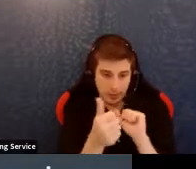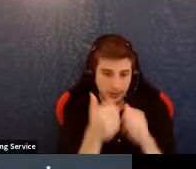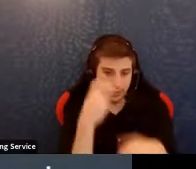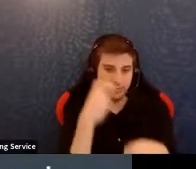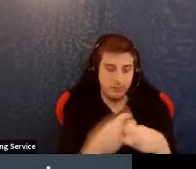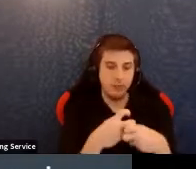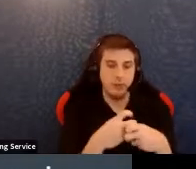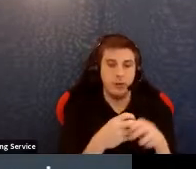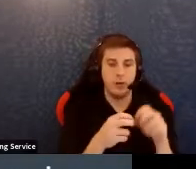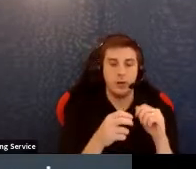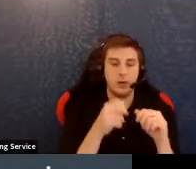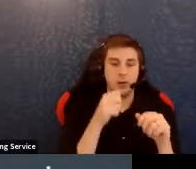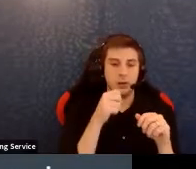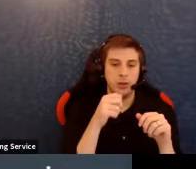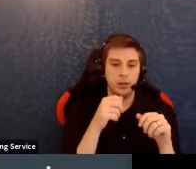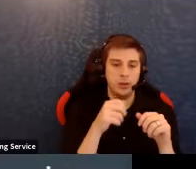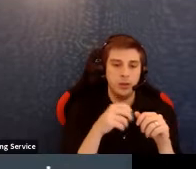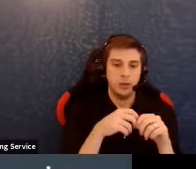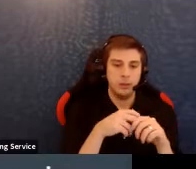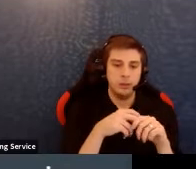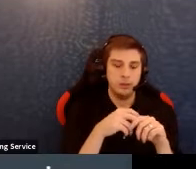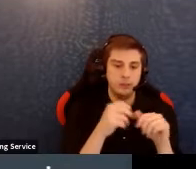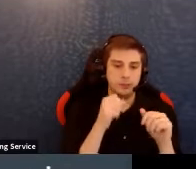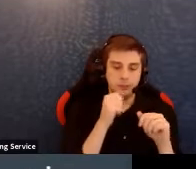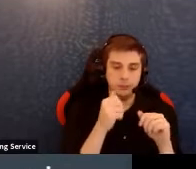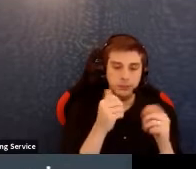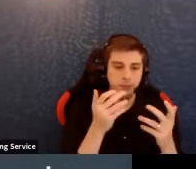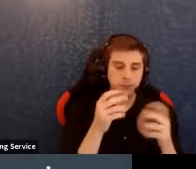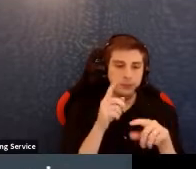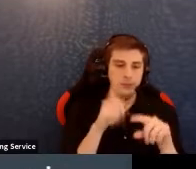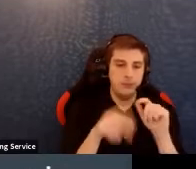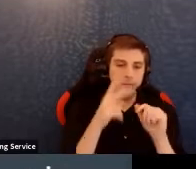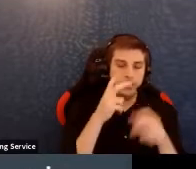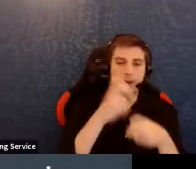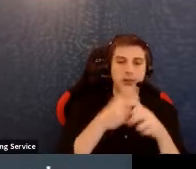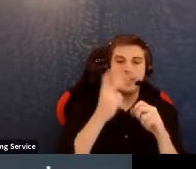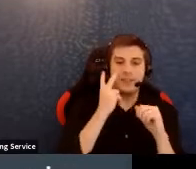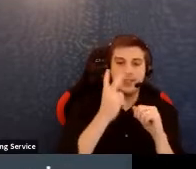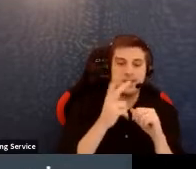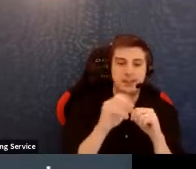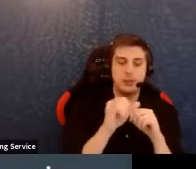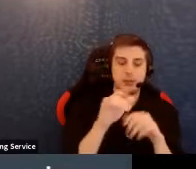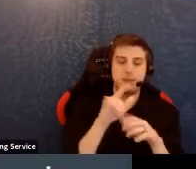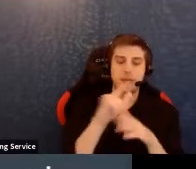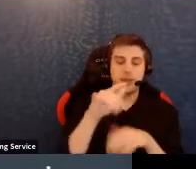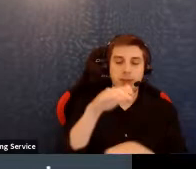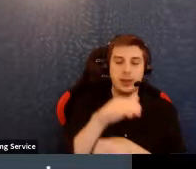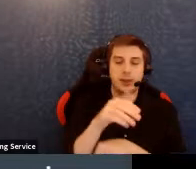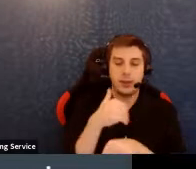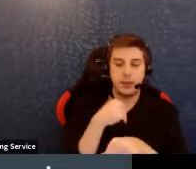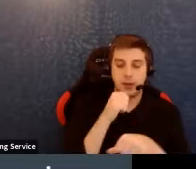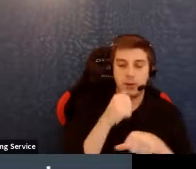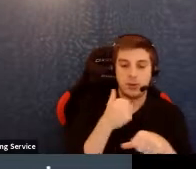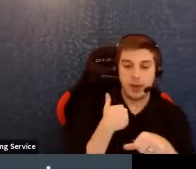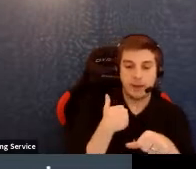We're flying at night. We don't have a lot of the visual aids that we come to rely on when we fly at night. And there was a lot